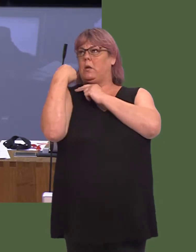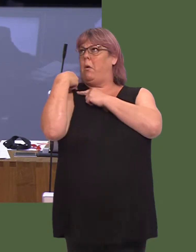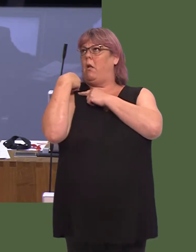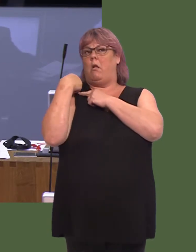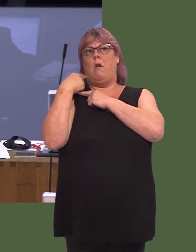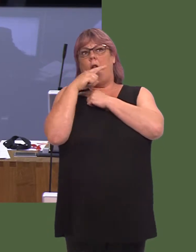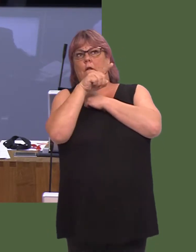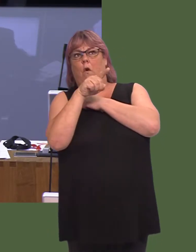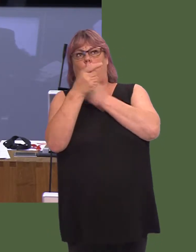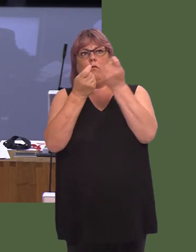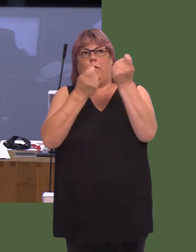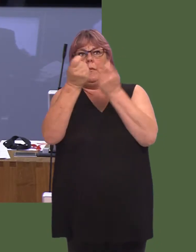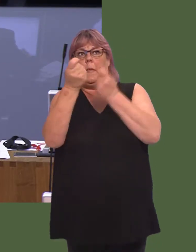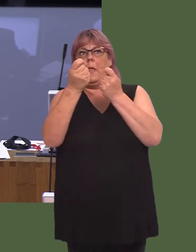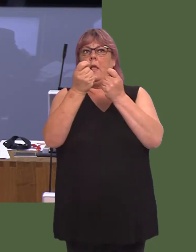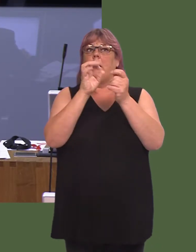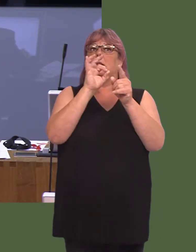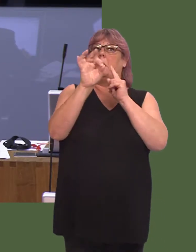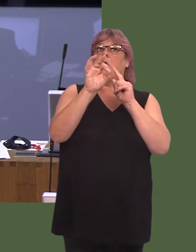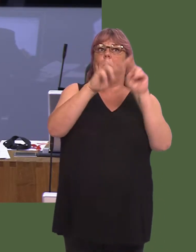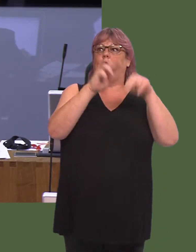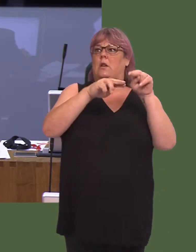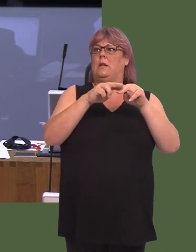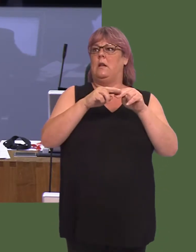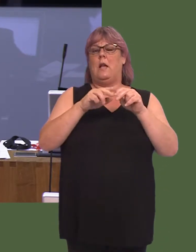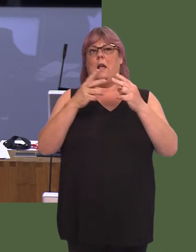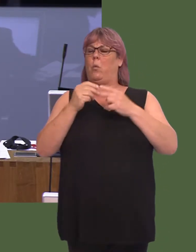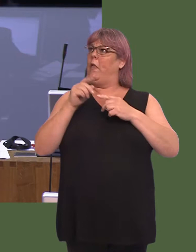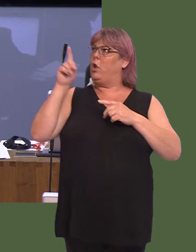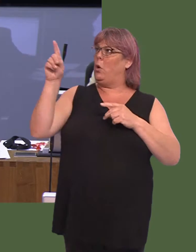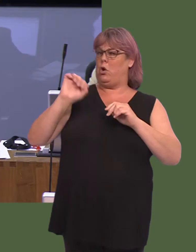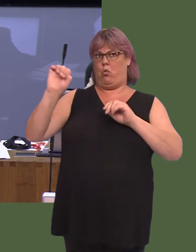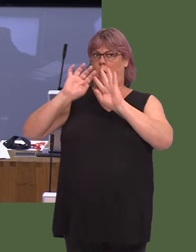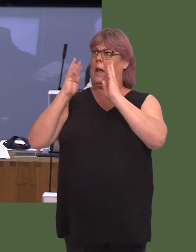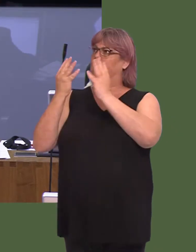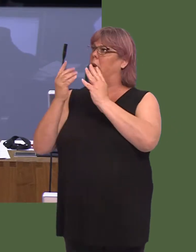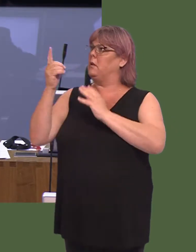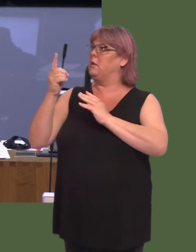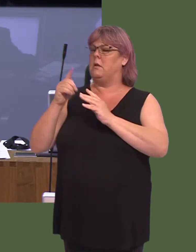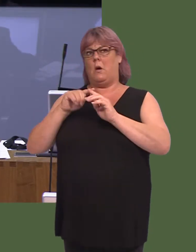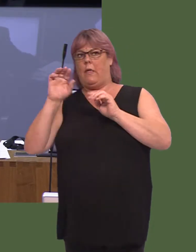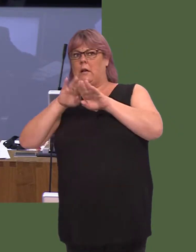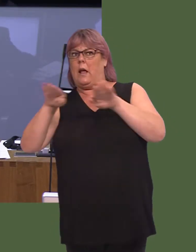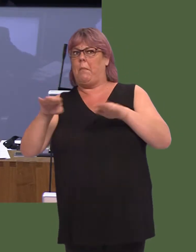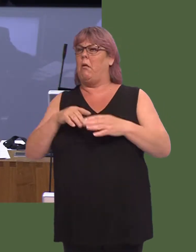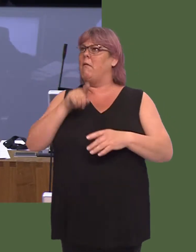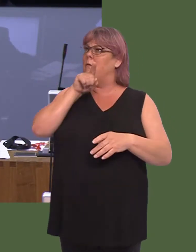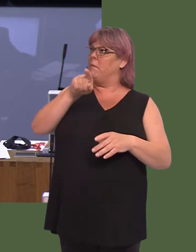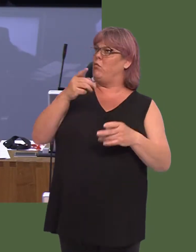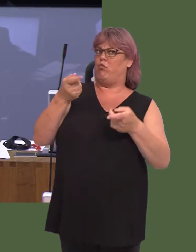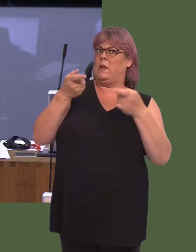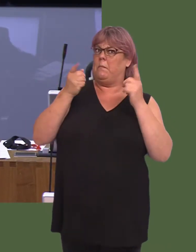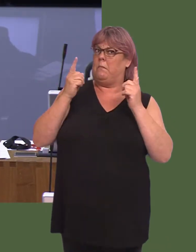who's responsible for the oversight and accountability arrangements of these special measures, who sat on your front row, in your cabinet, around that